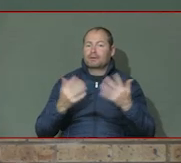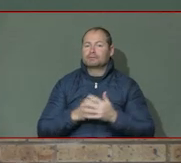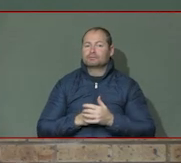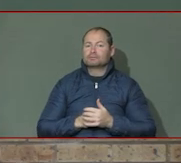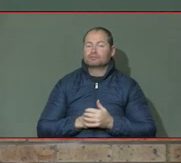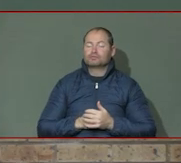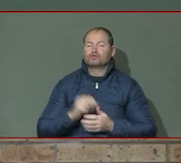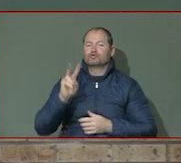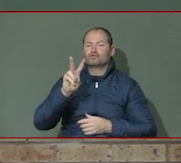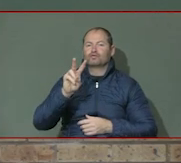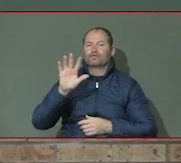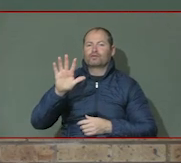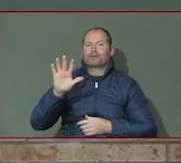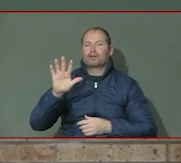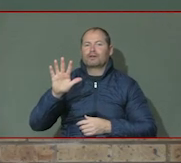252,800.